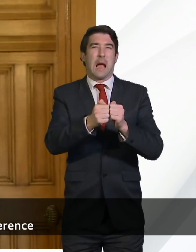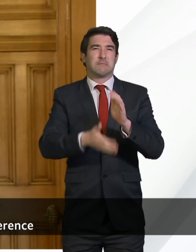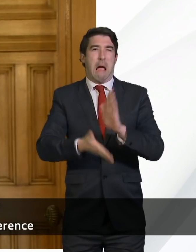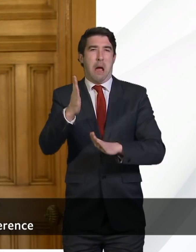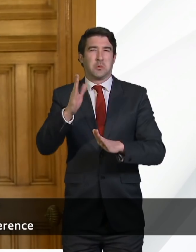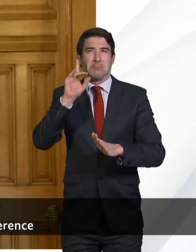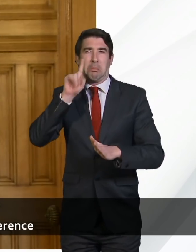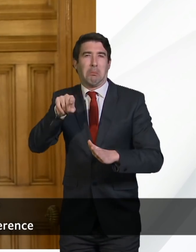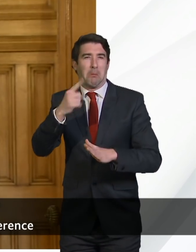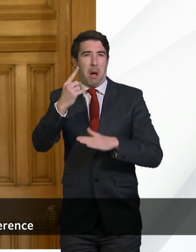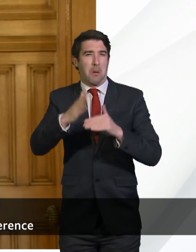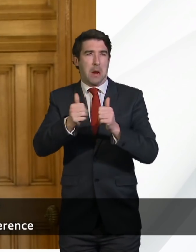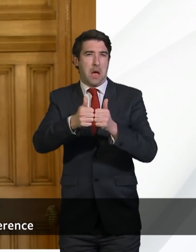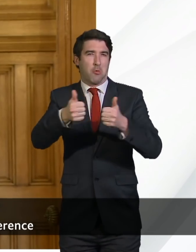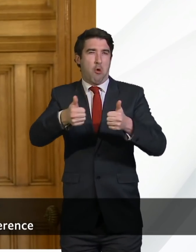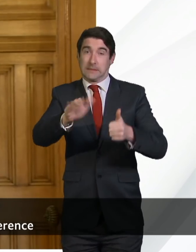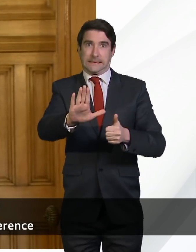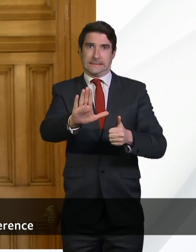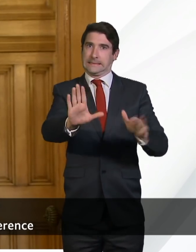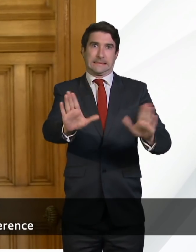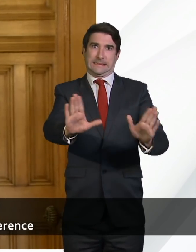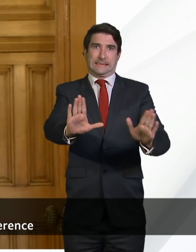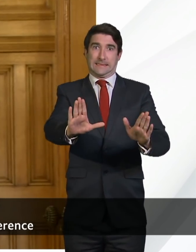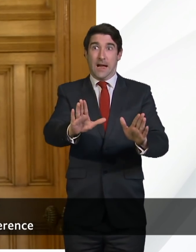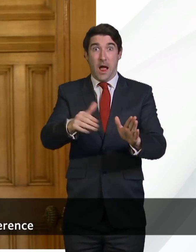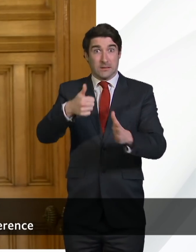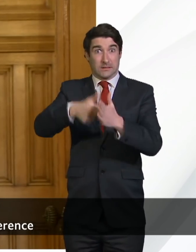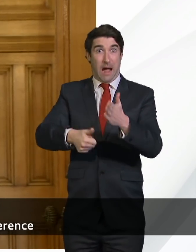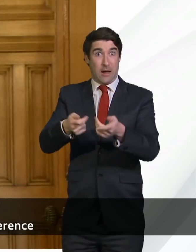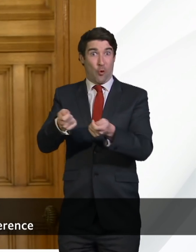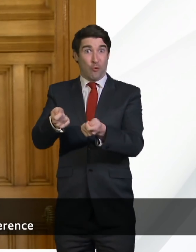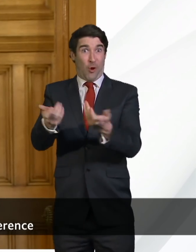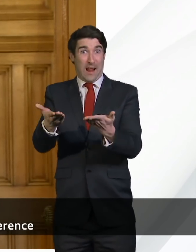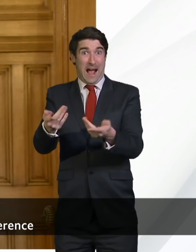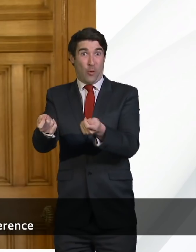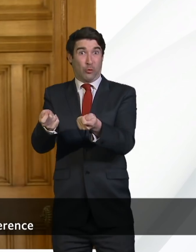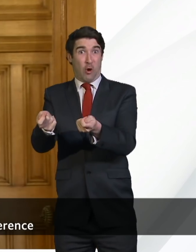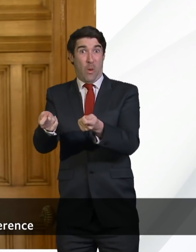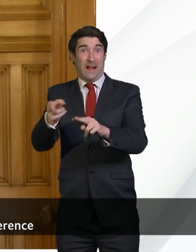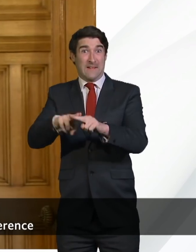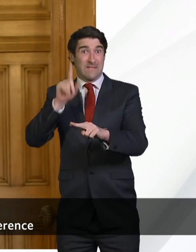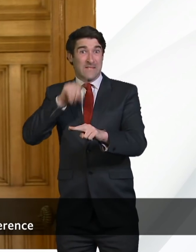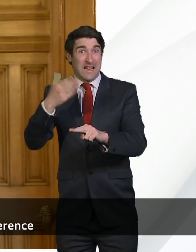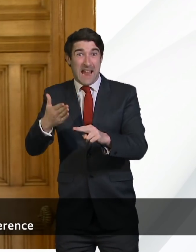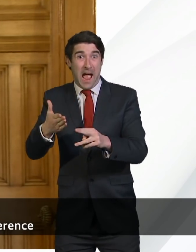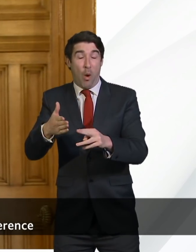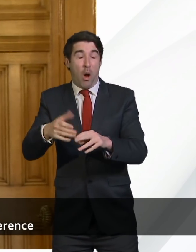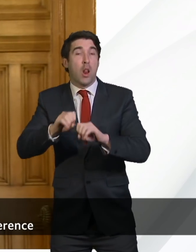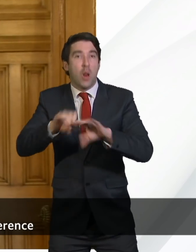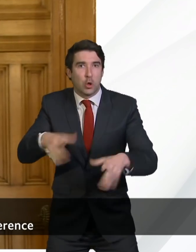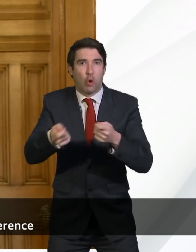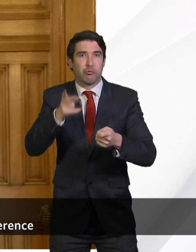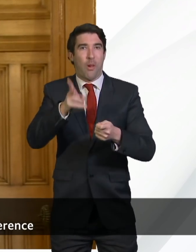at just the moment where we need to make sure we double down, follow the guidance, get through this peak. I think that's the most important thing right